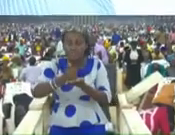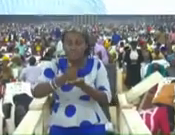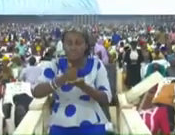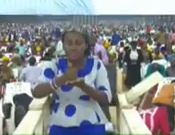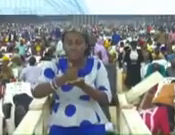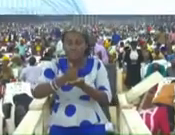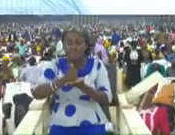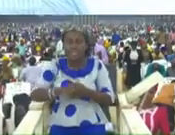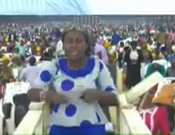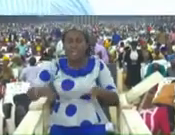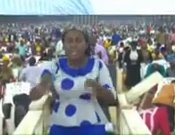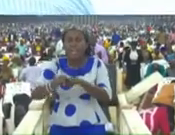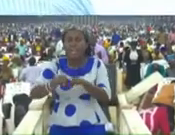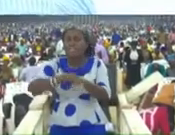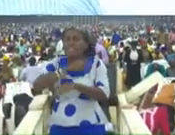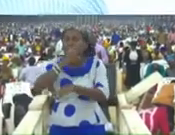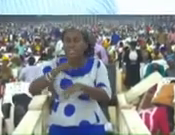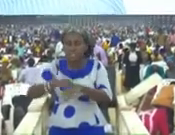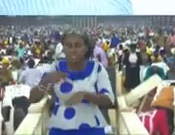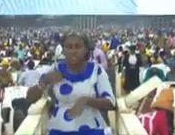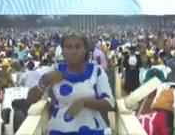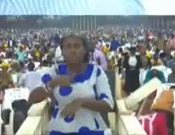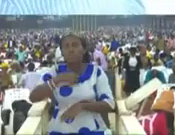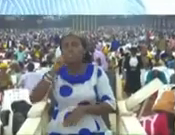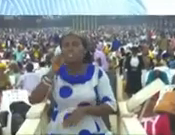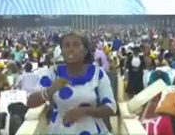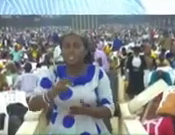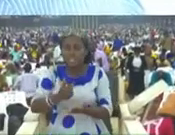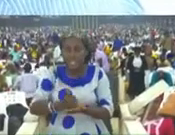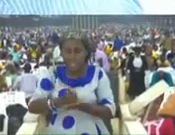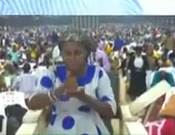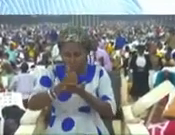As a nation, we need help.